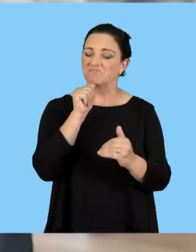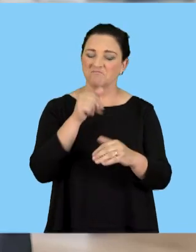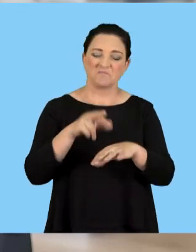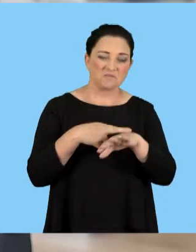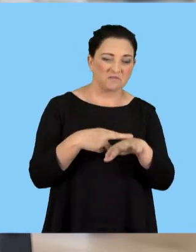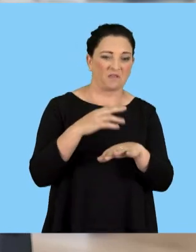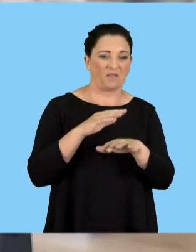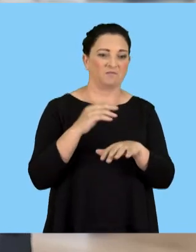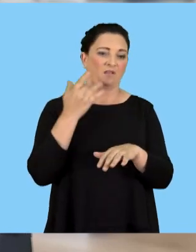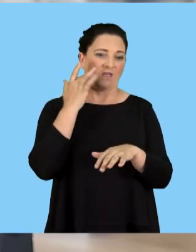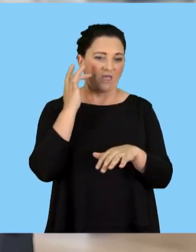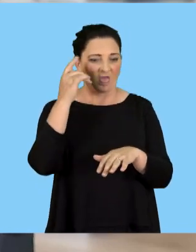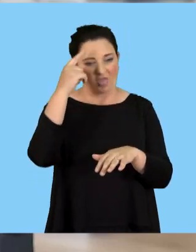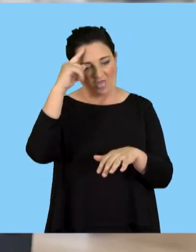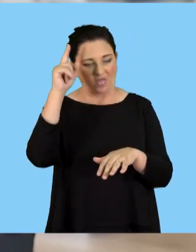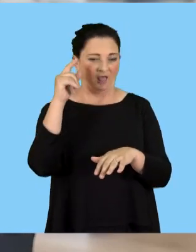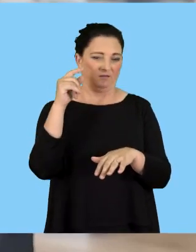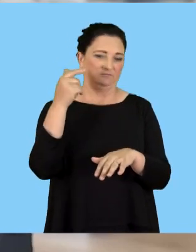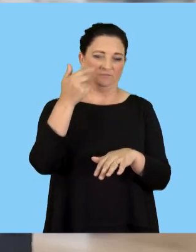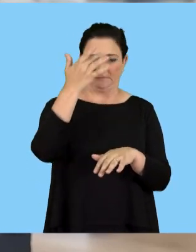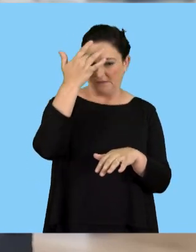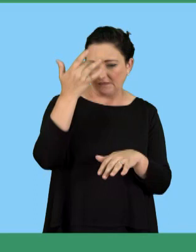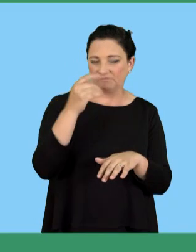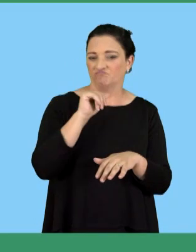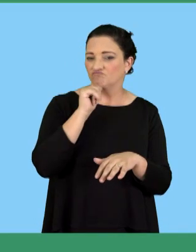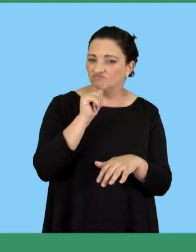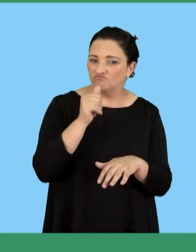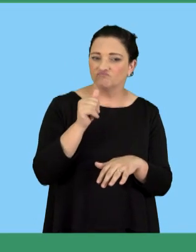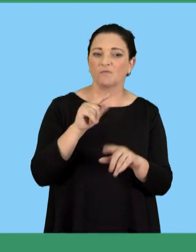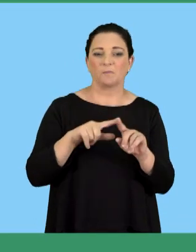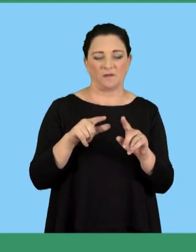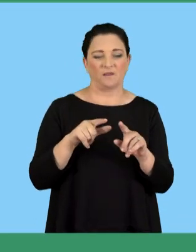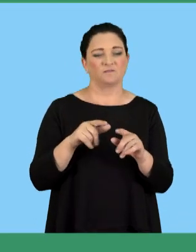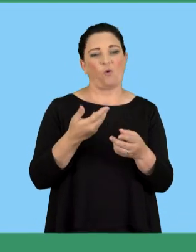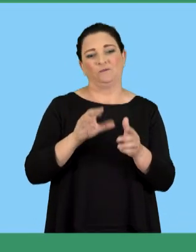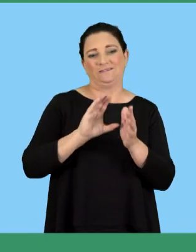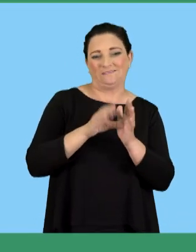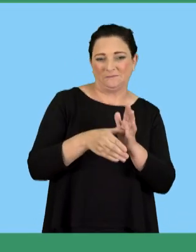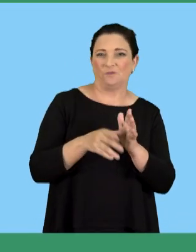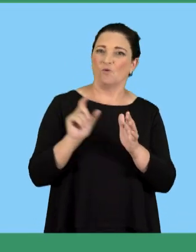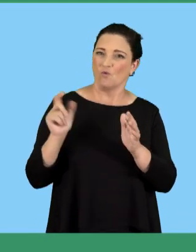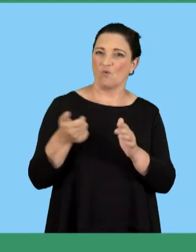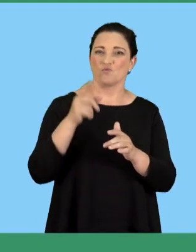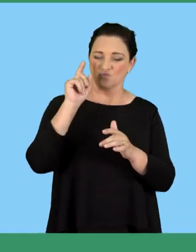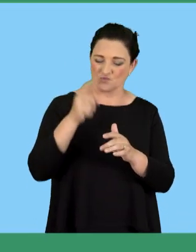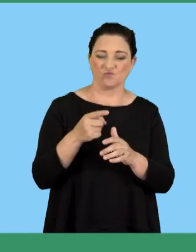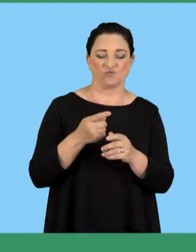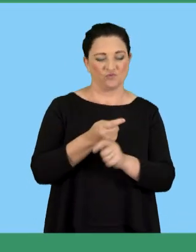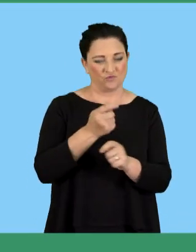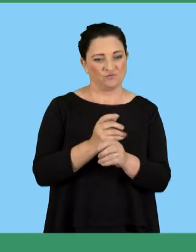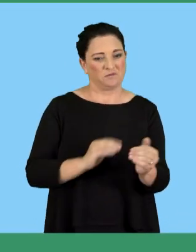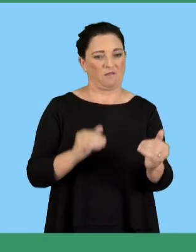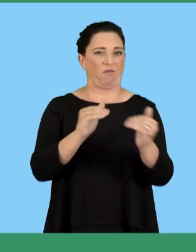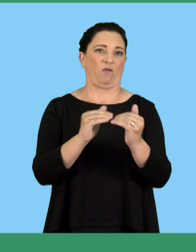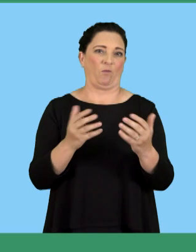then we have the term dignity, which refers to a calm and a serious manner that deserves respect. So everyone has to be treated